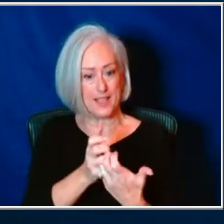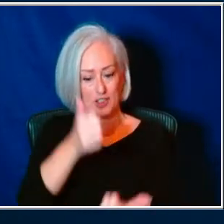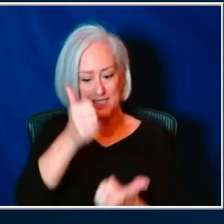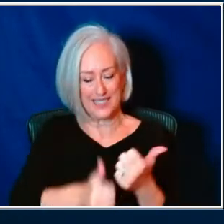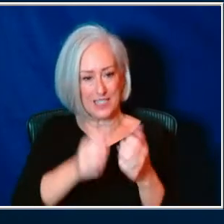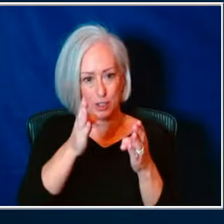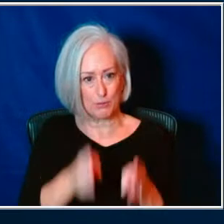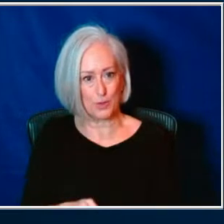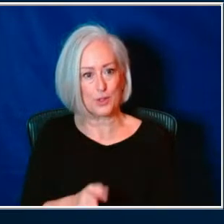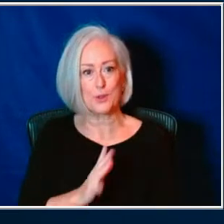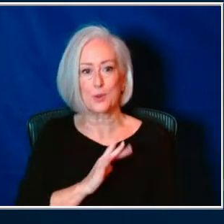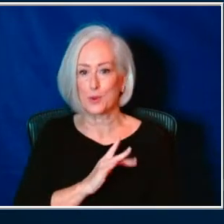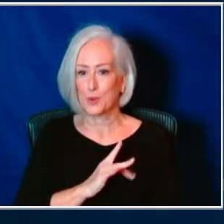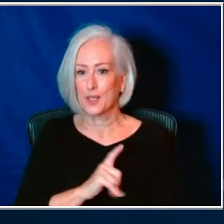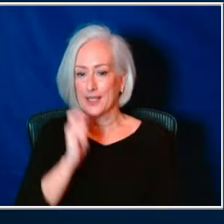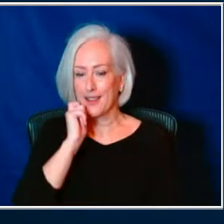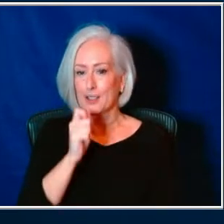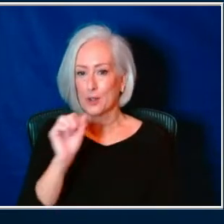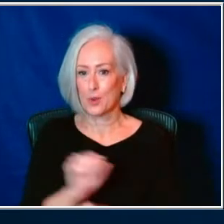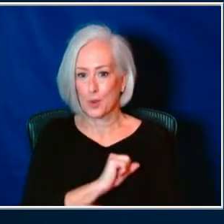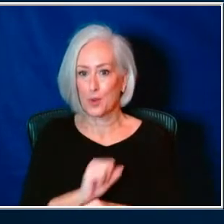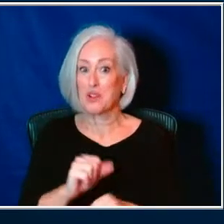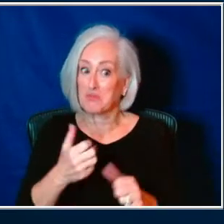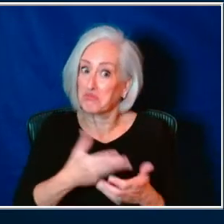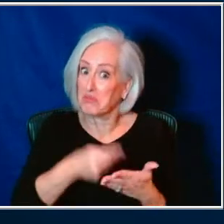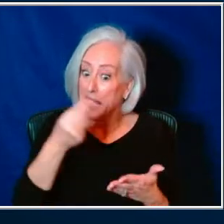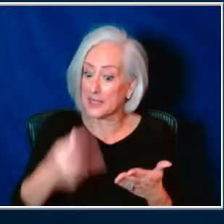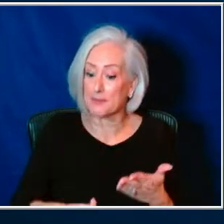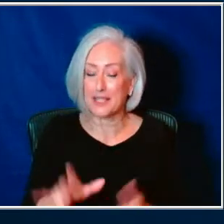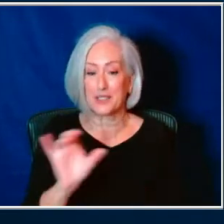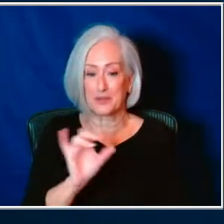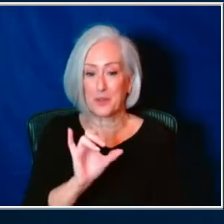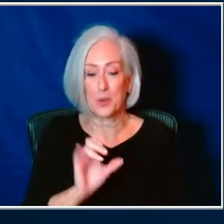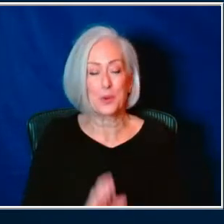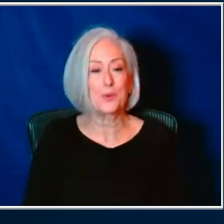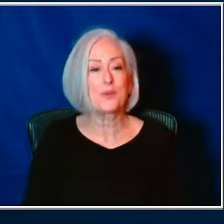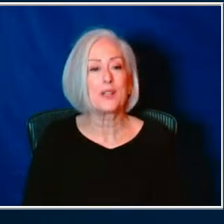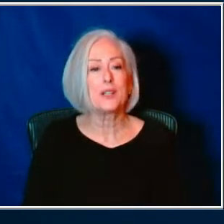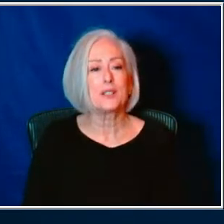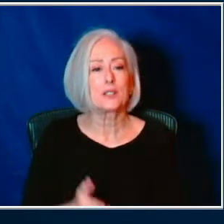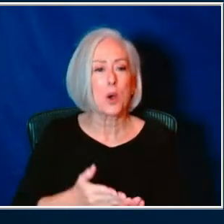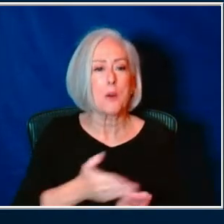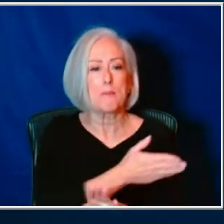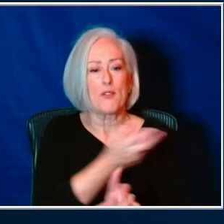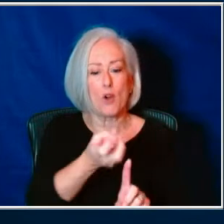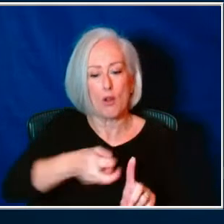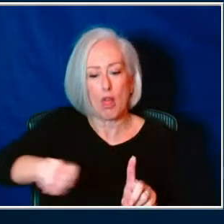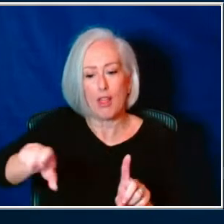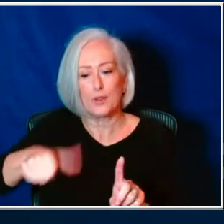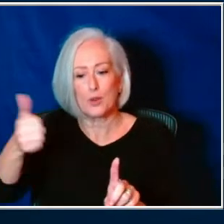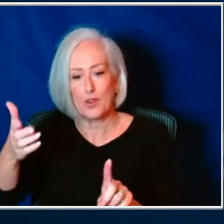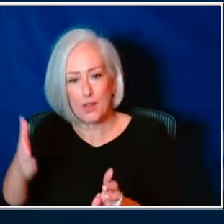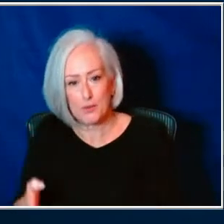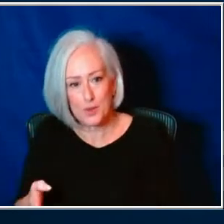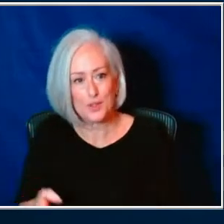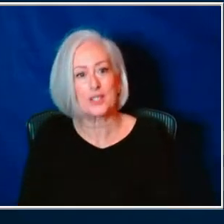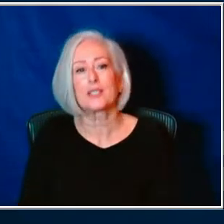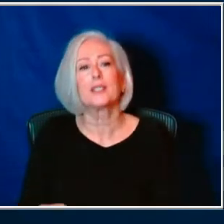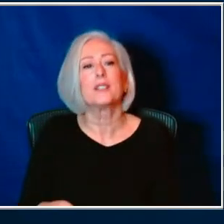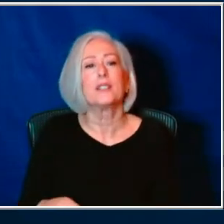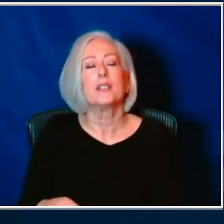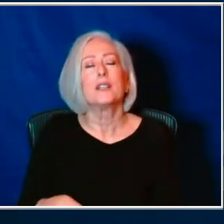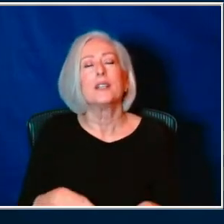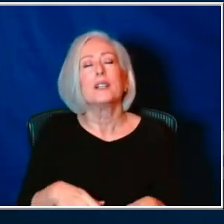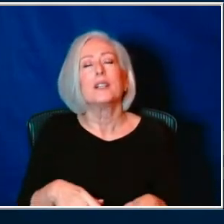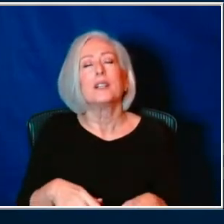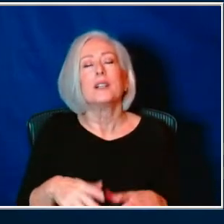pretty impressive trial design. It's pretty extensive. So just real quick, before I want to turn to your patient here in just a moment, but before we do